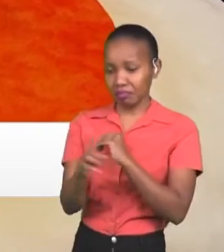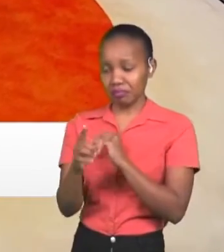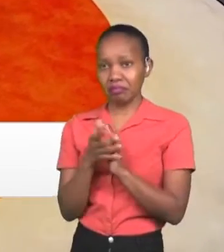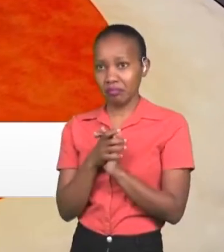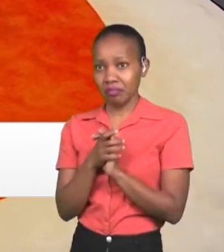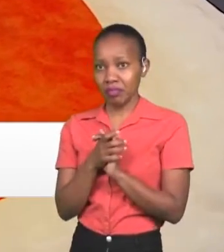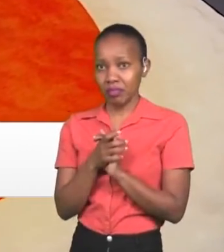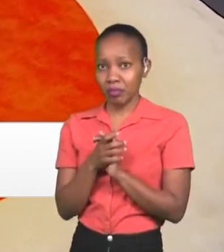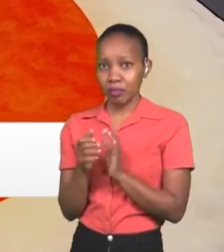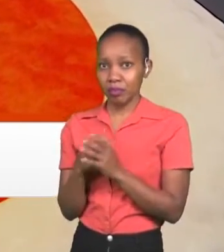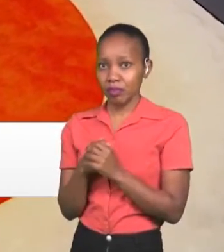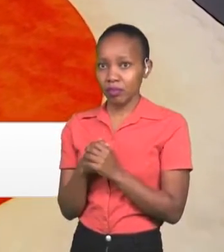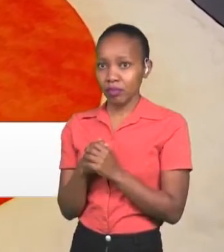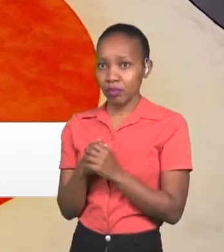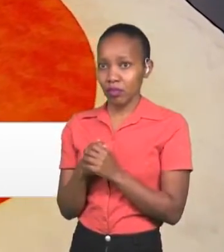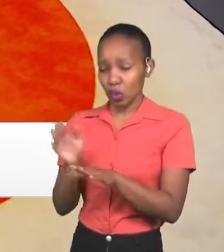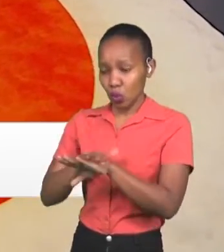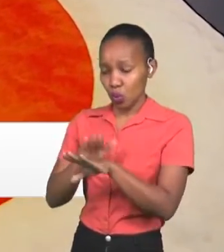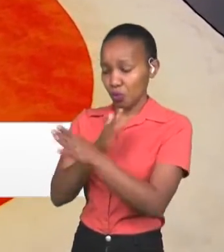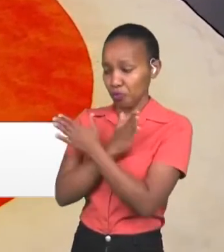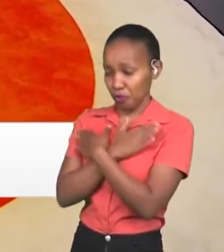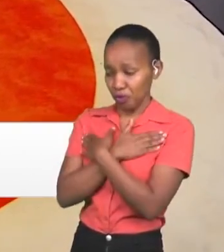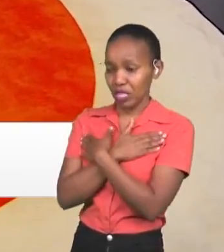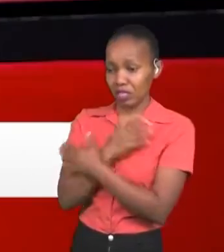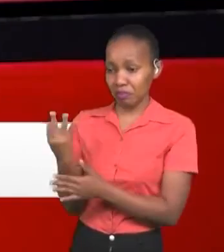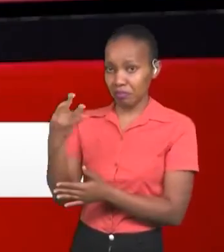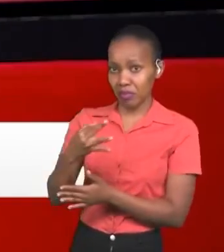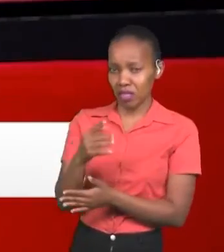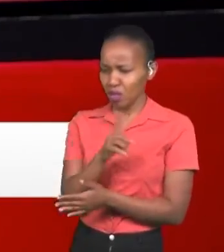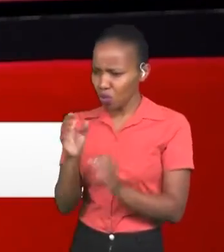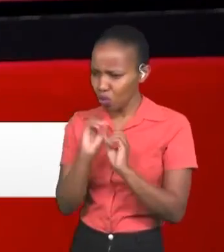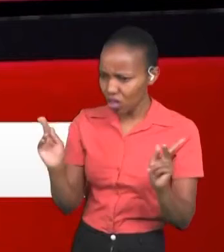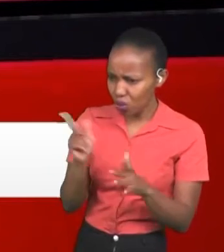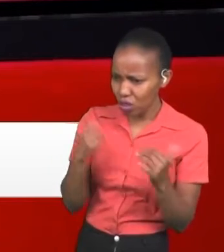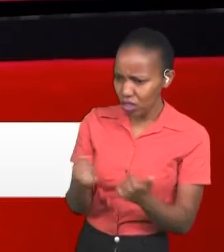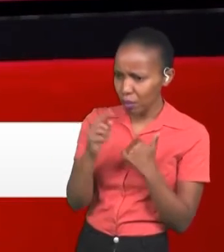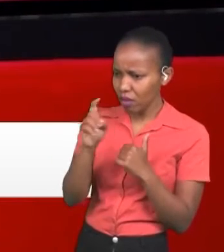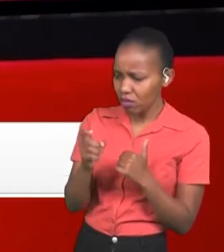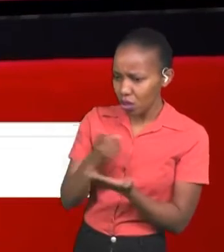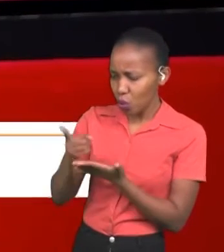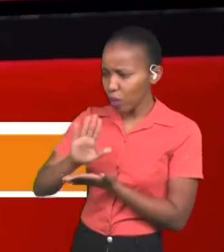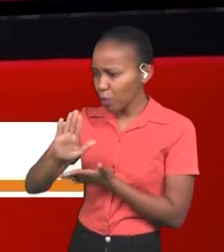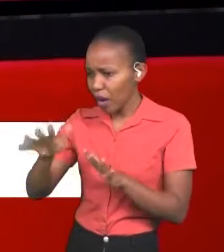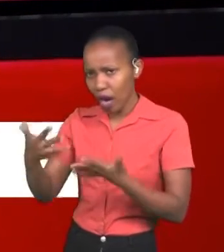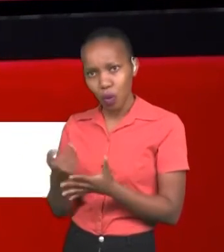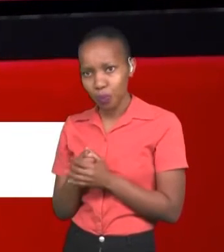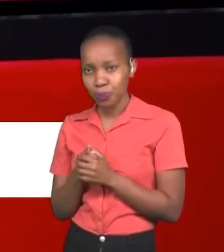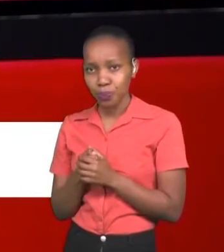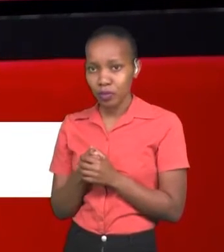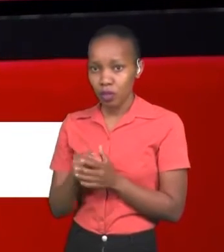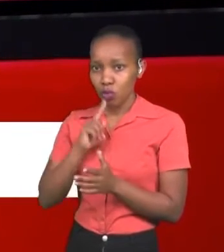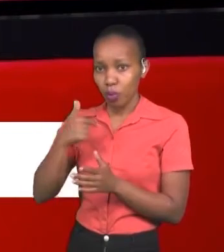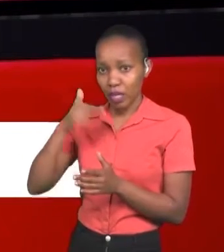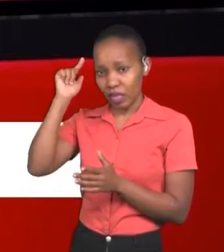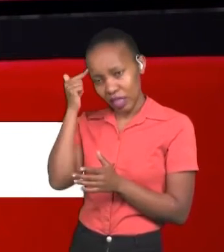true. You know, we've built a really good friendship. Mm-hmm. So I just ask, are you okay? Yeah. What's going on? How's your week? Mm-hmm. You know, So I